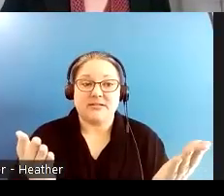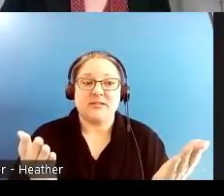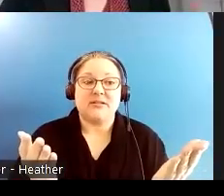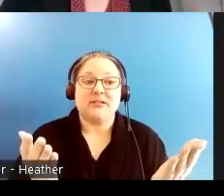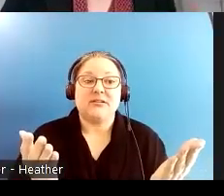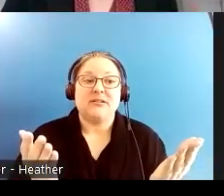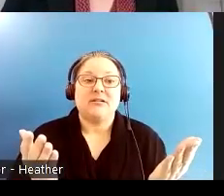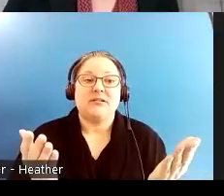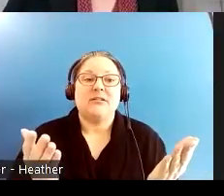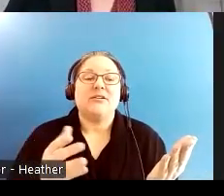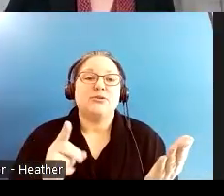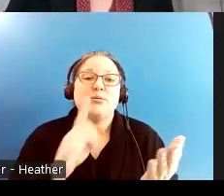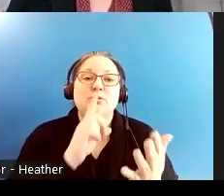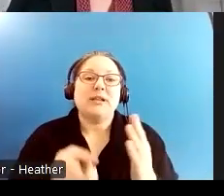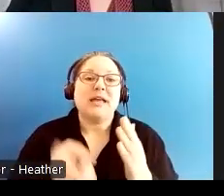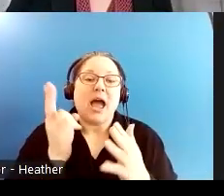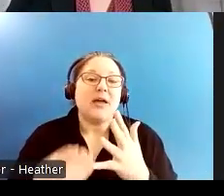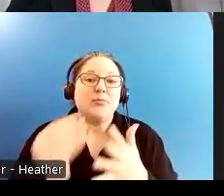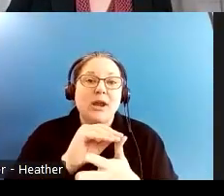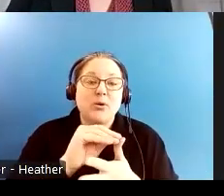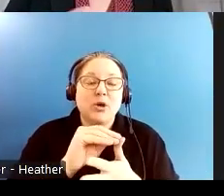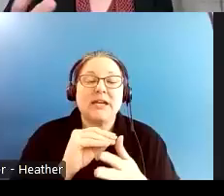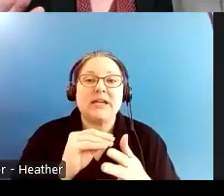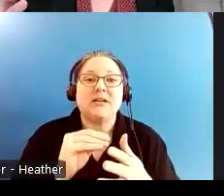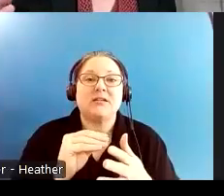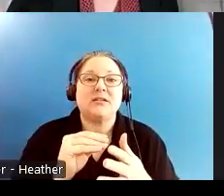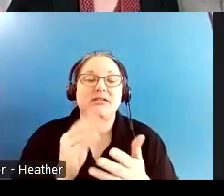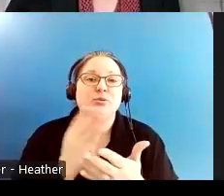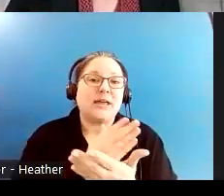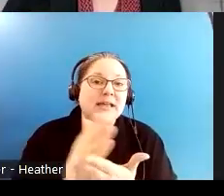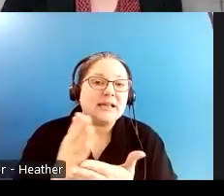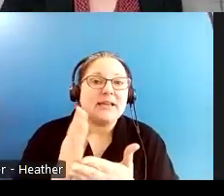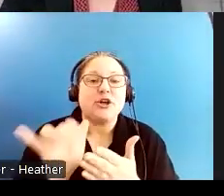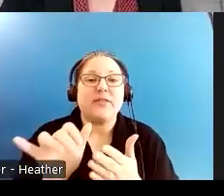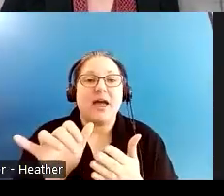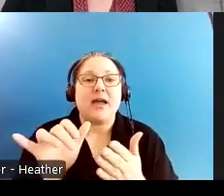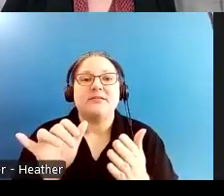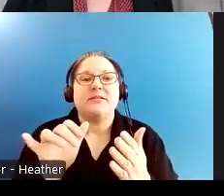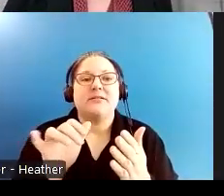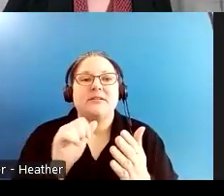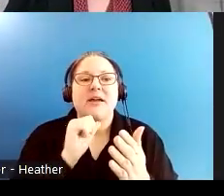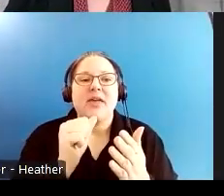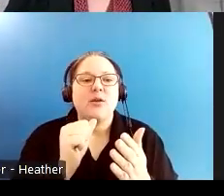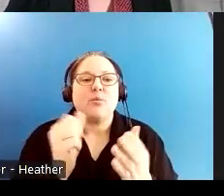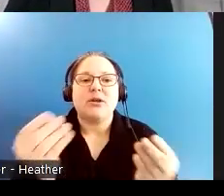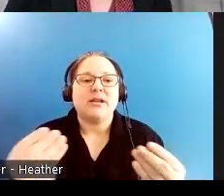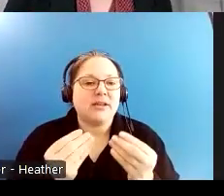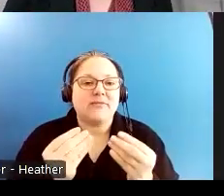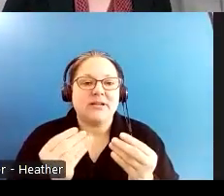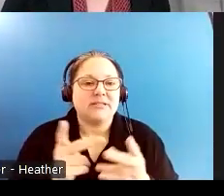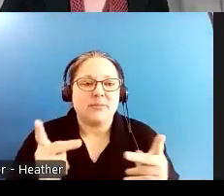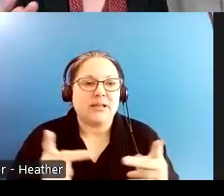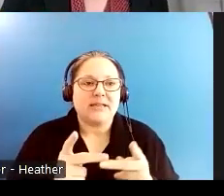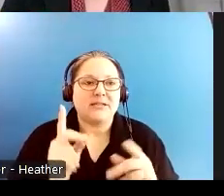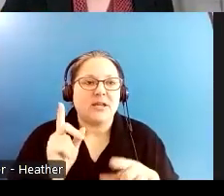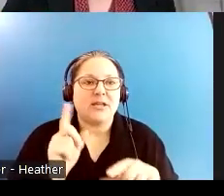high priority for them to clear. And they wouldn't give us a place where he could go. They just said he can't be here.